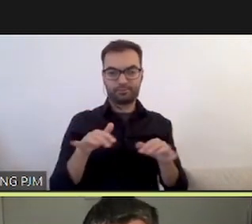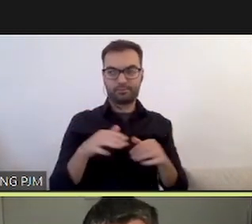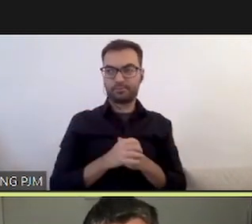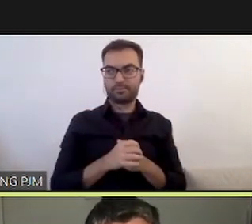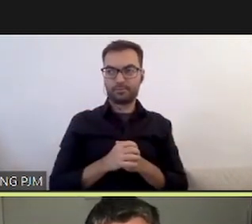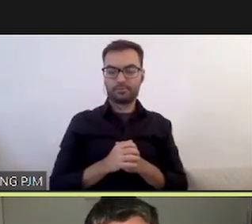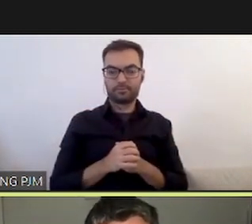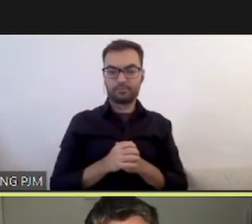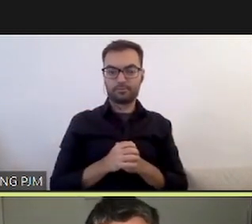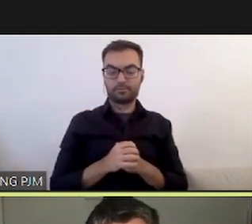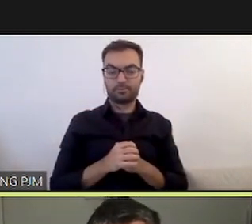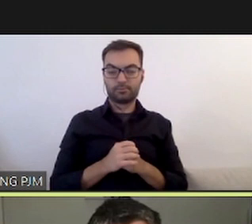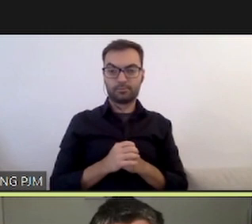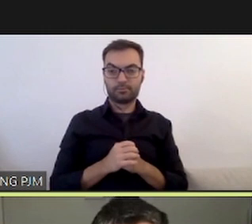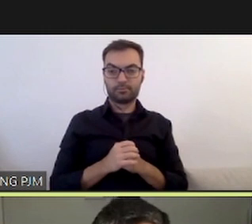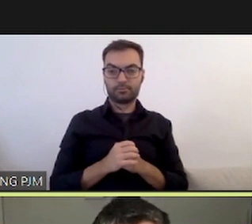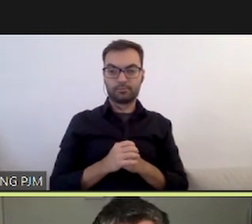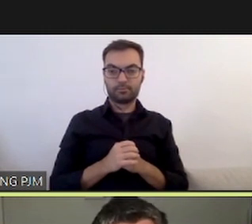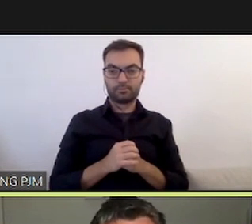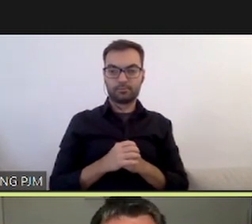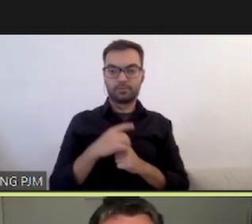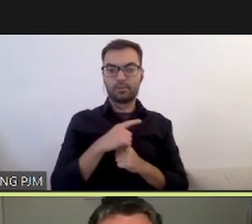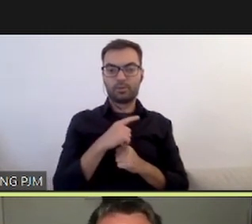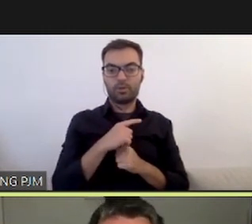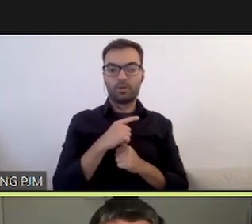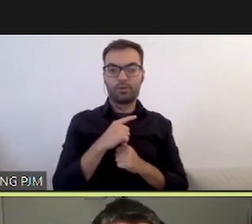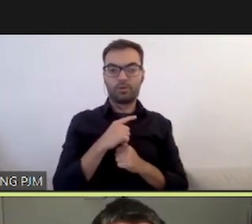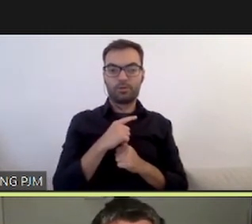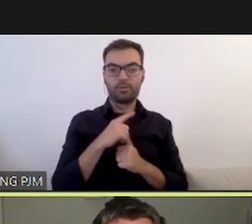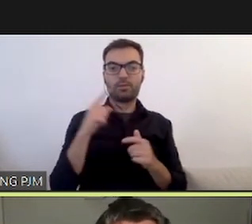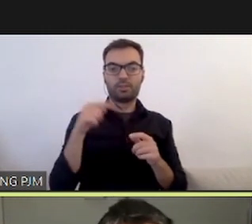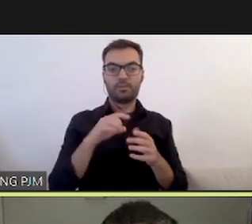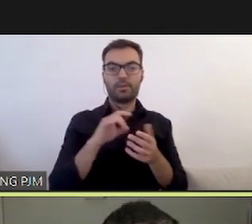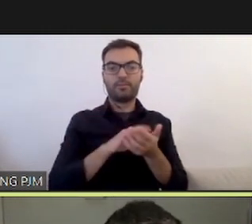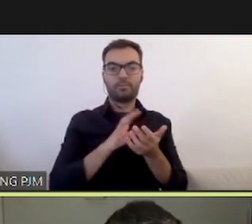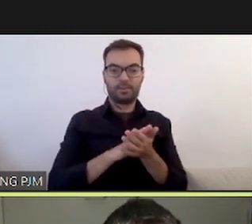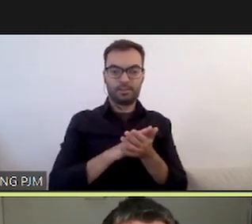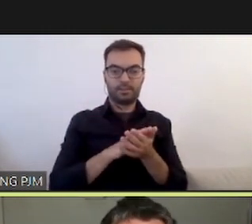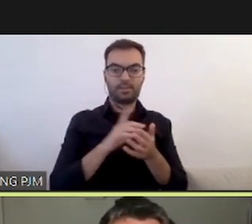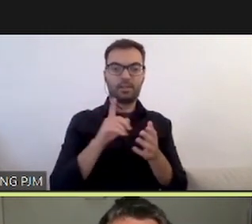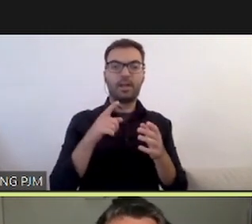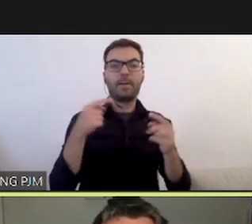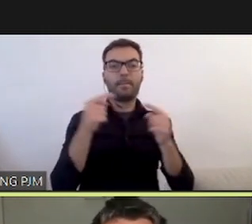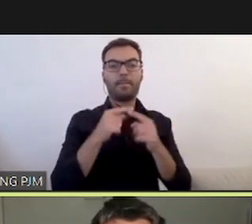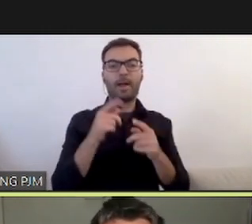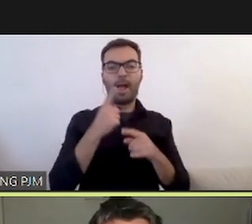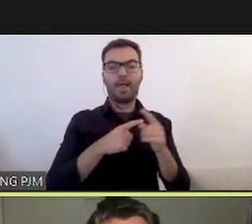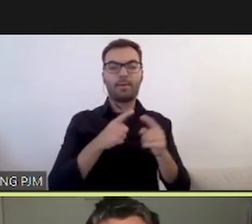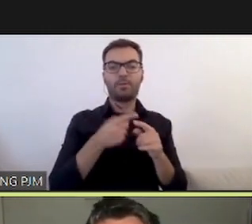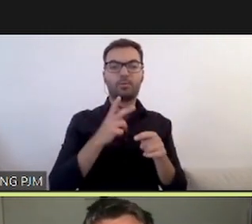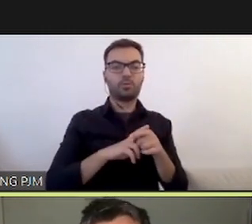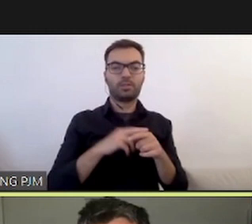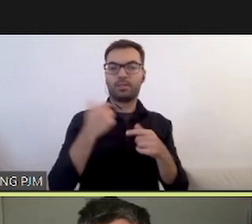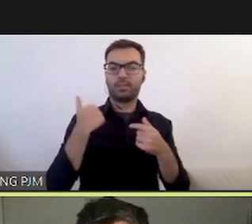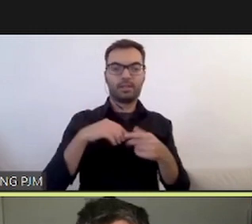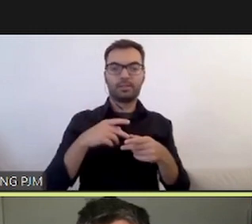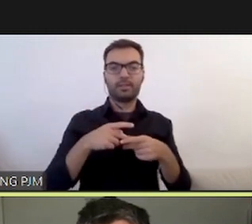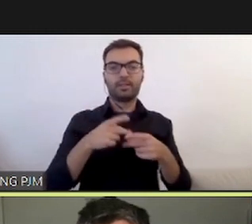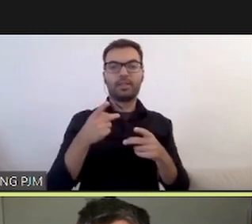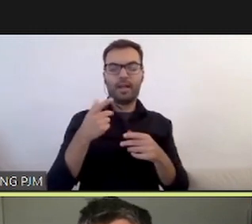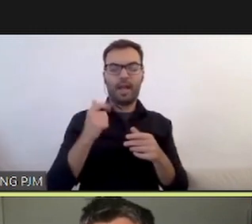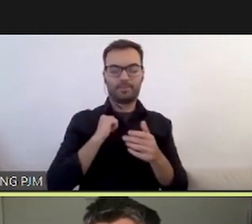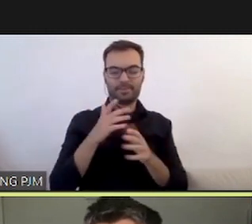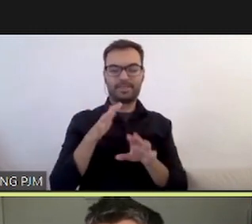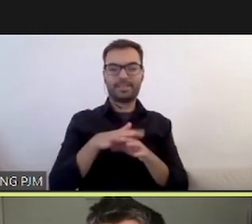true. And this is something that you should define for the elements that you don't want to be announced by the screen